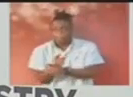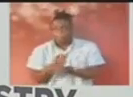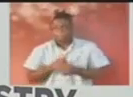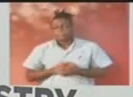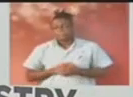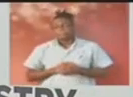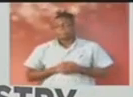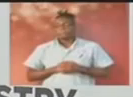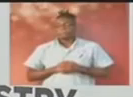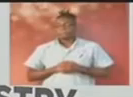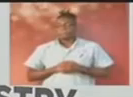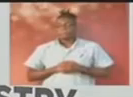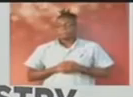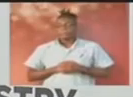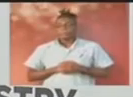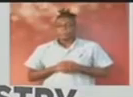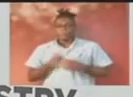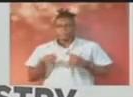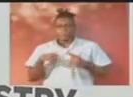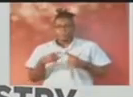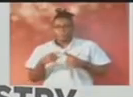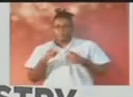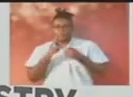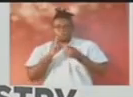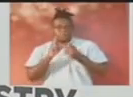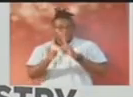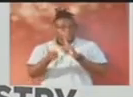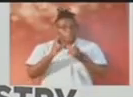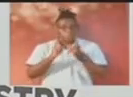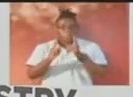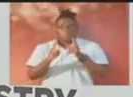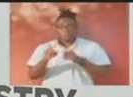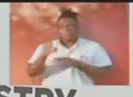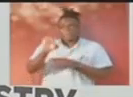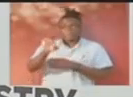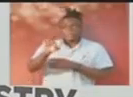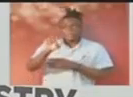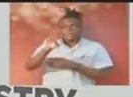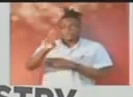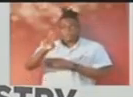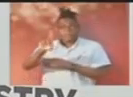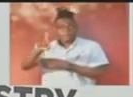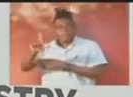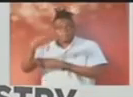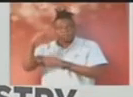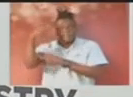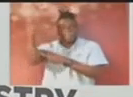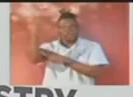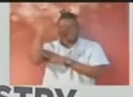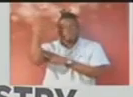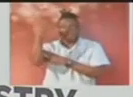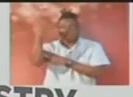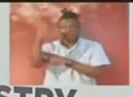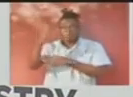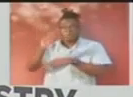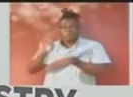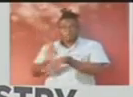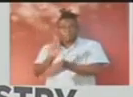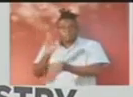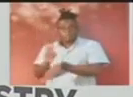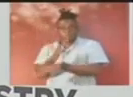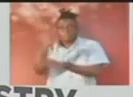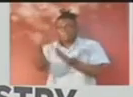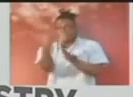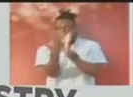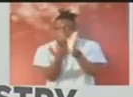So when we speak about EUL, as it's known, or Emergency Use Listing, and